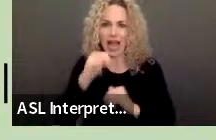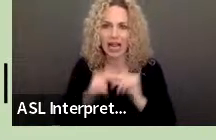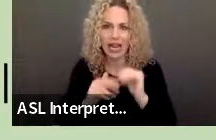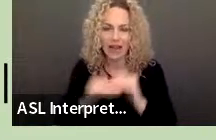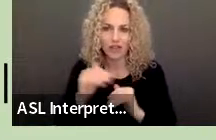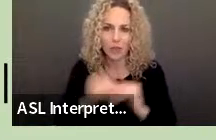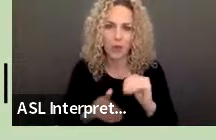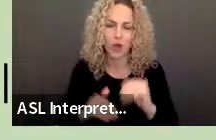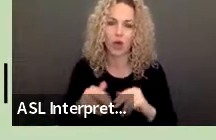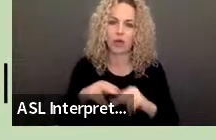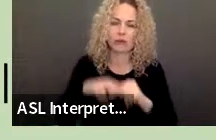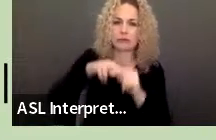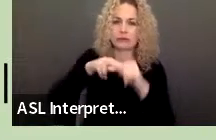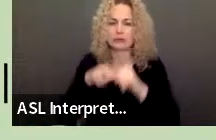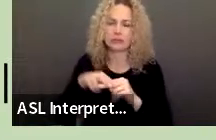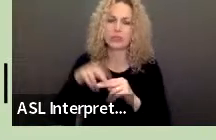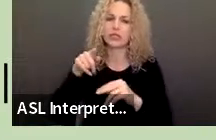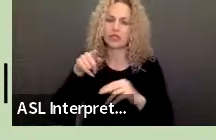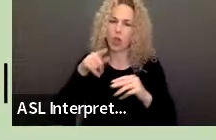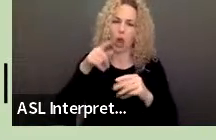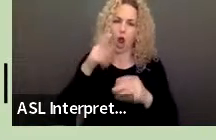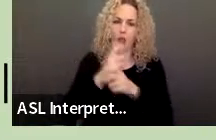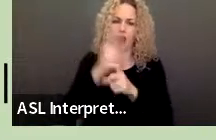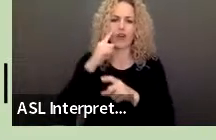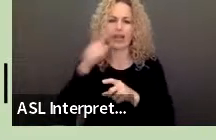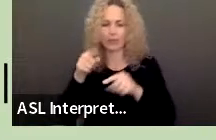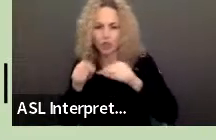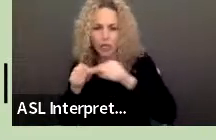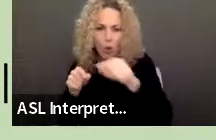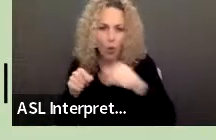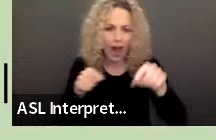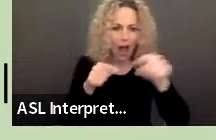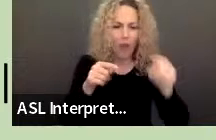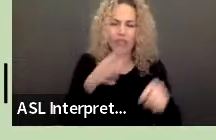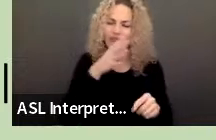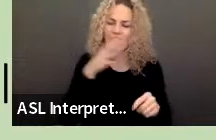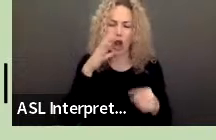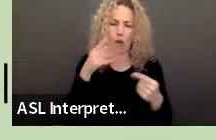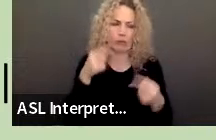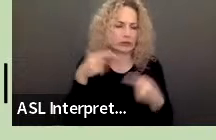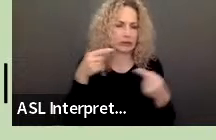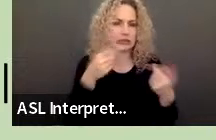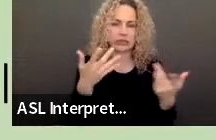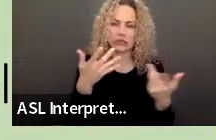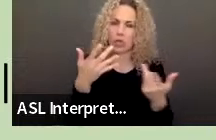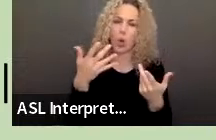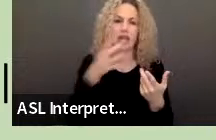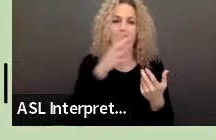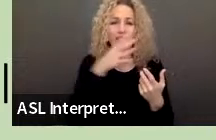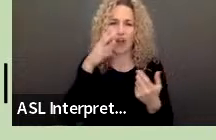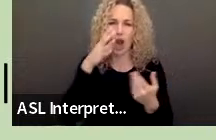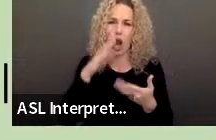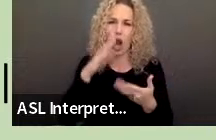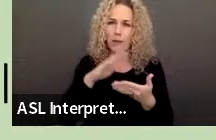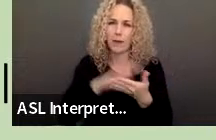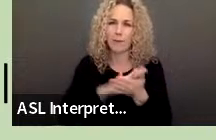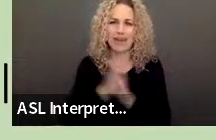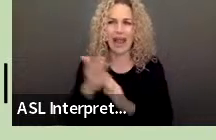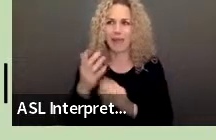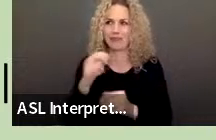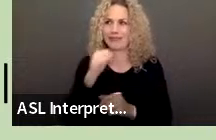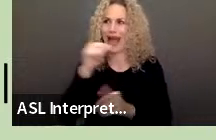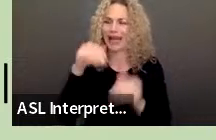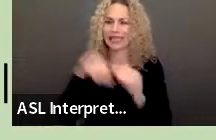it difficult for him to just navigate around the farm. And as soon as we had any rain, the farm really became completely